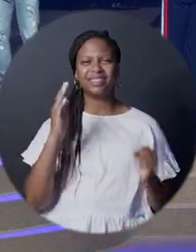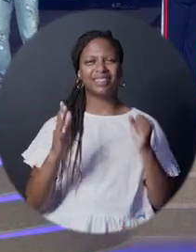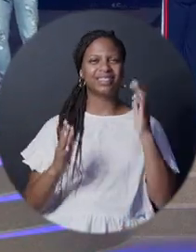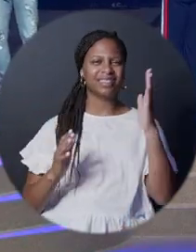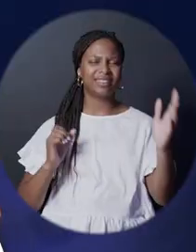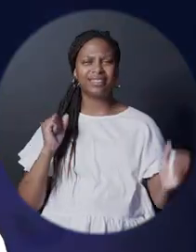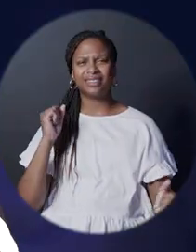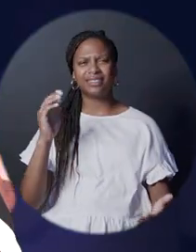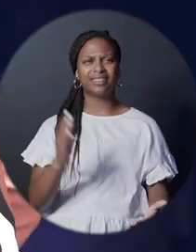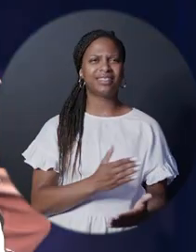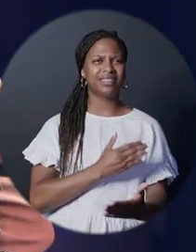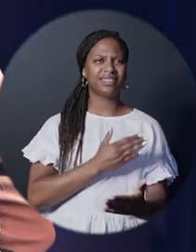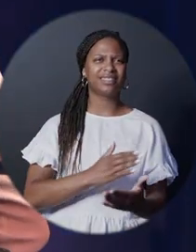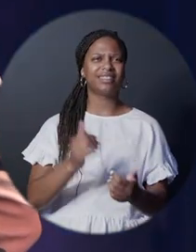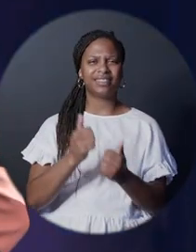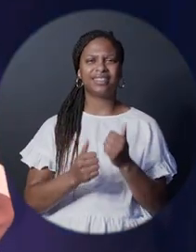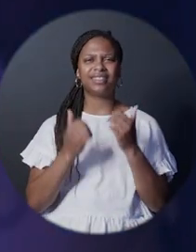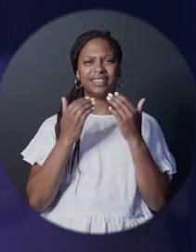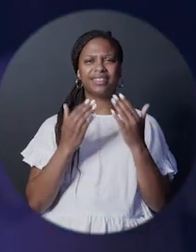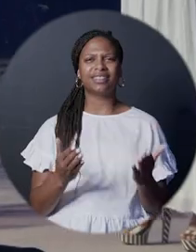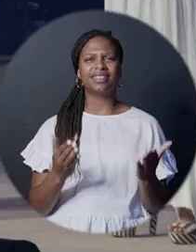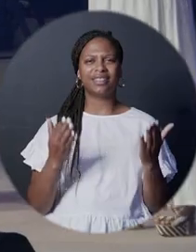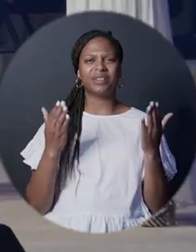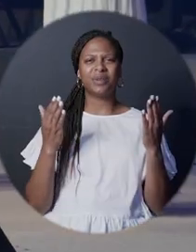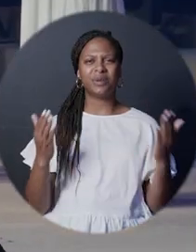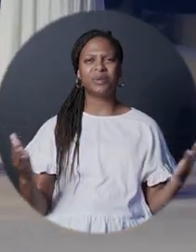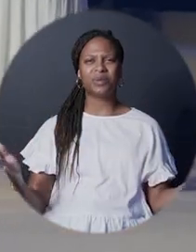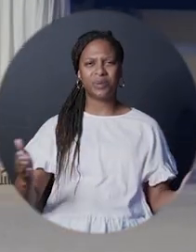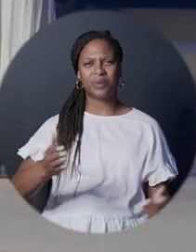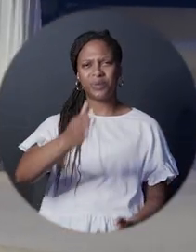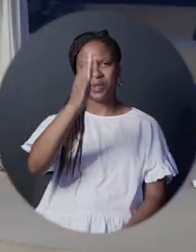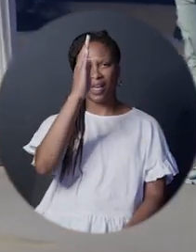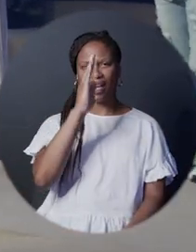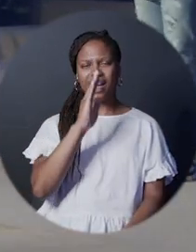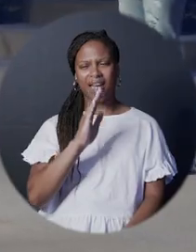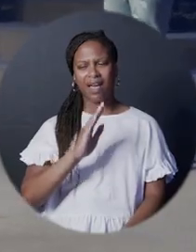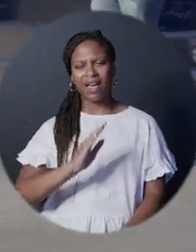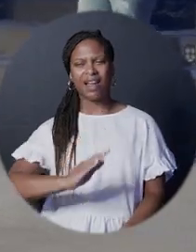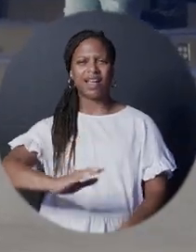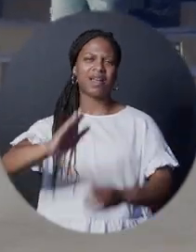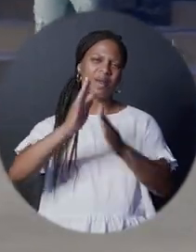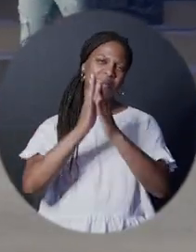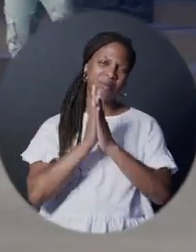Come on and sing it. Come on and sing it. Come on and sing it.